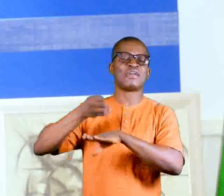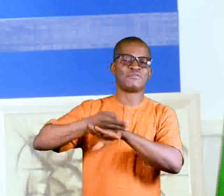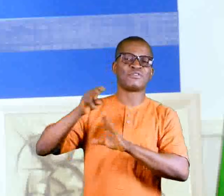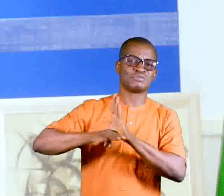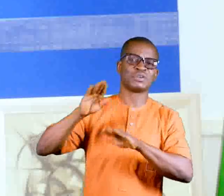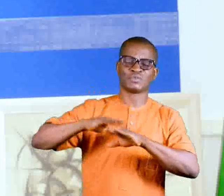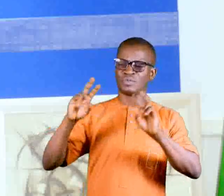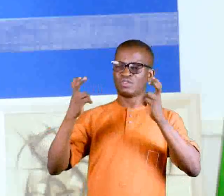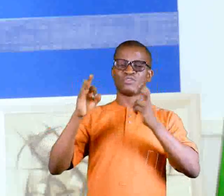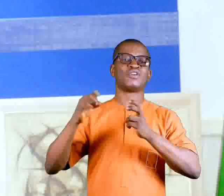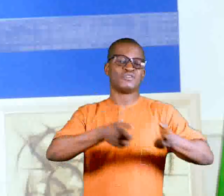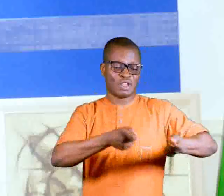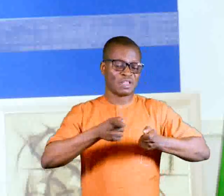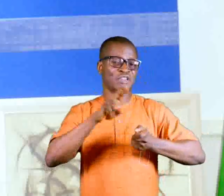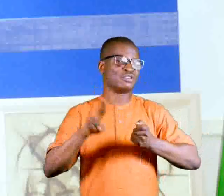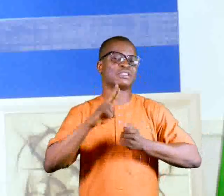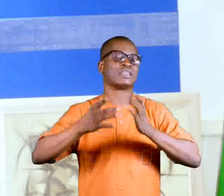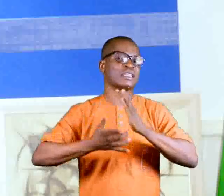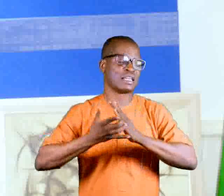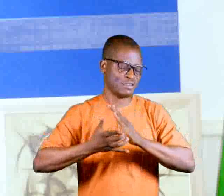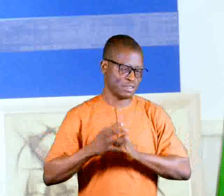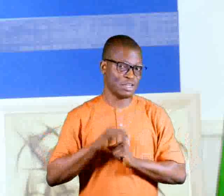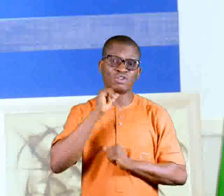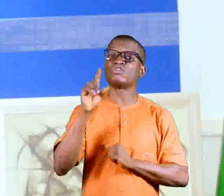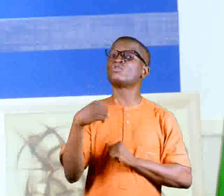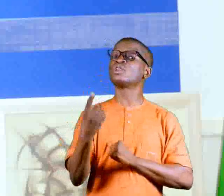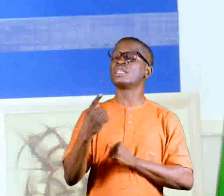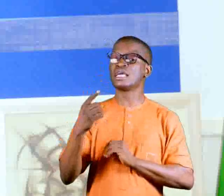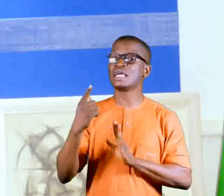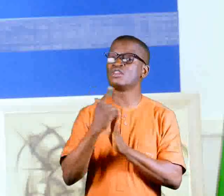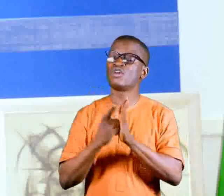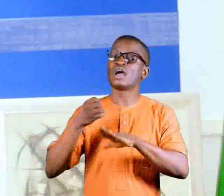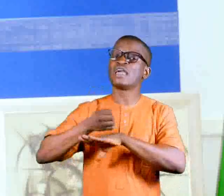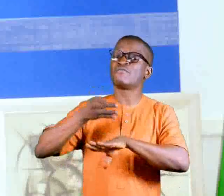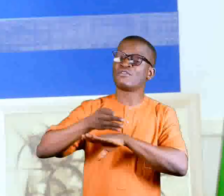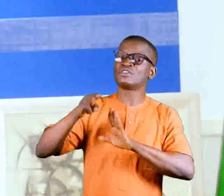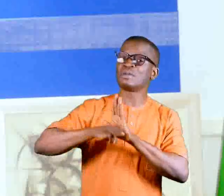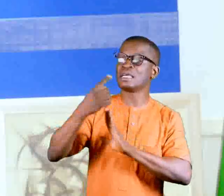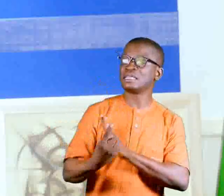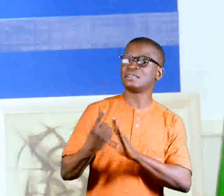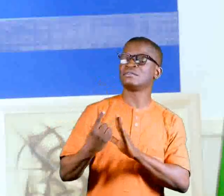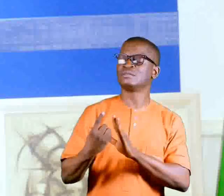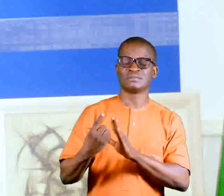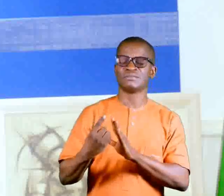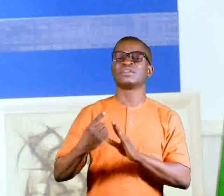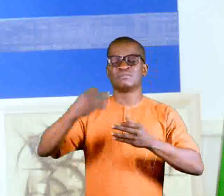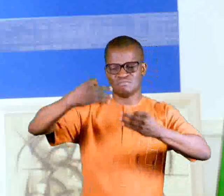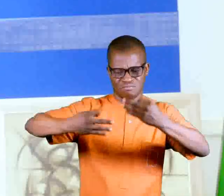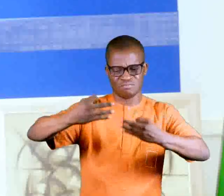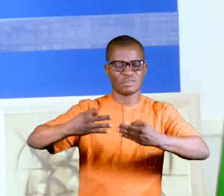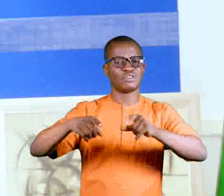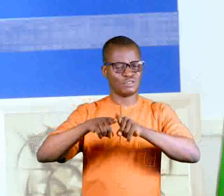agencies on issues of trafficking using technology, and not just law enforcement agencies but also for judges.